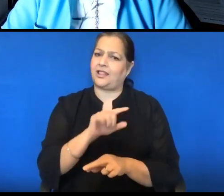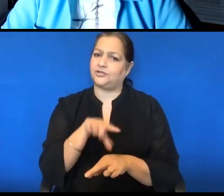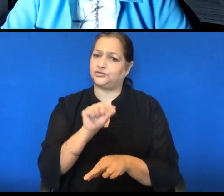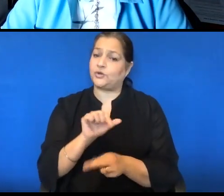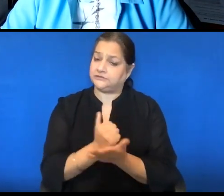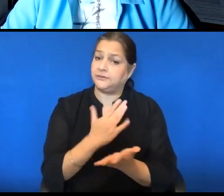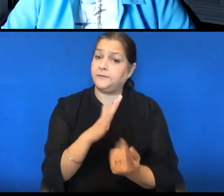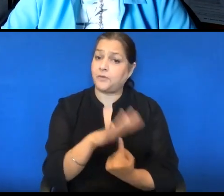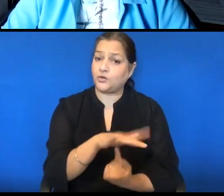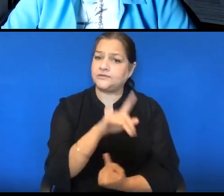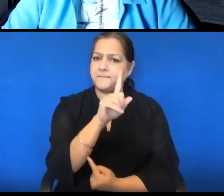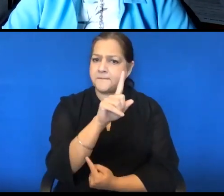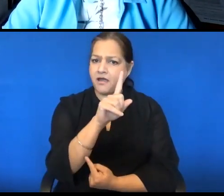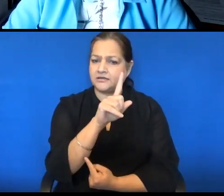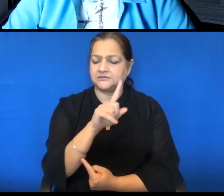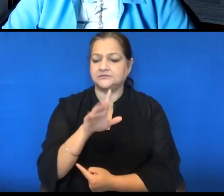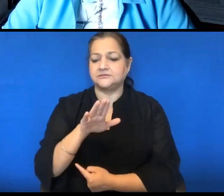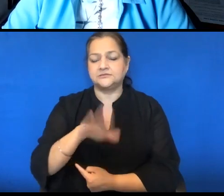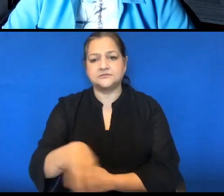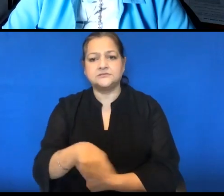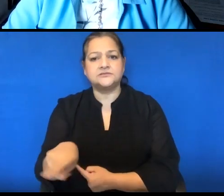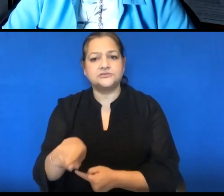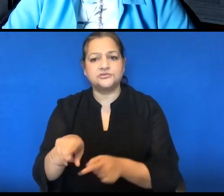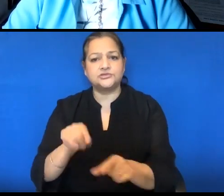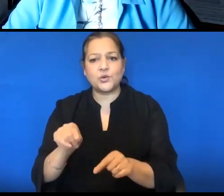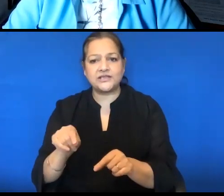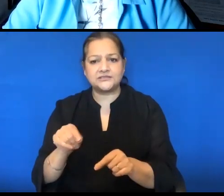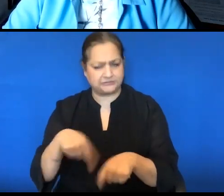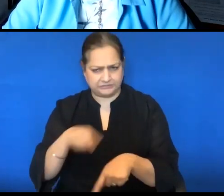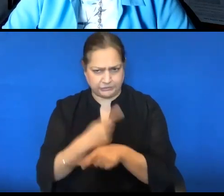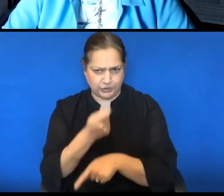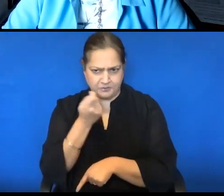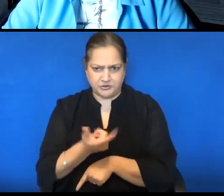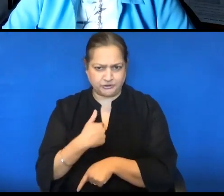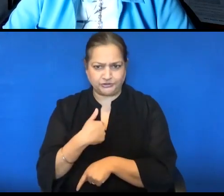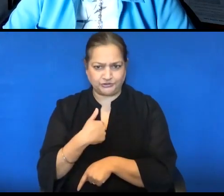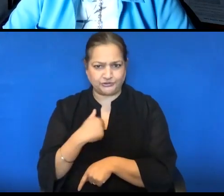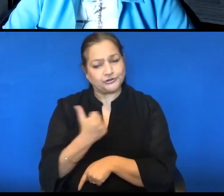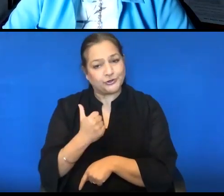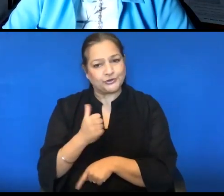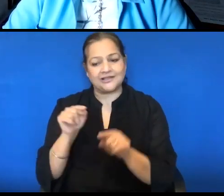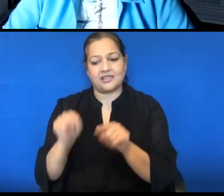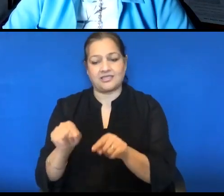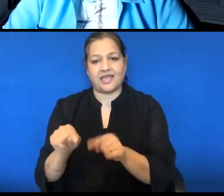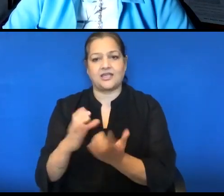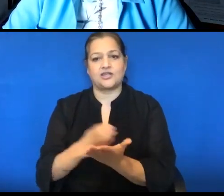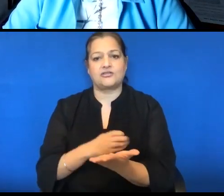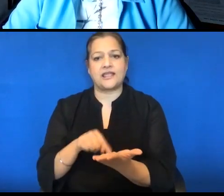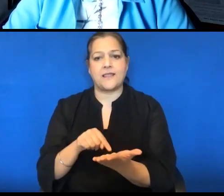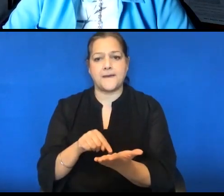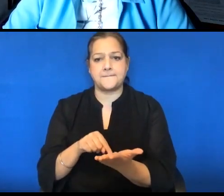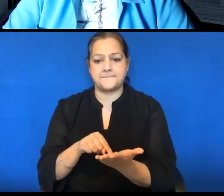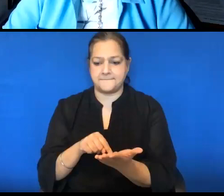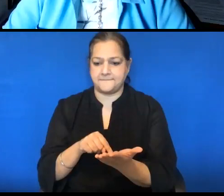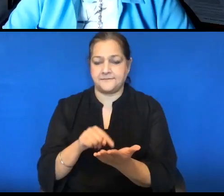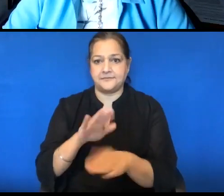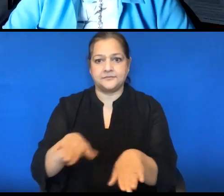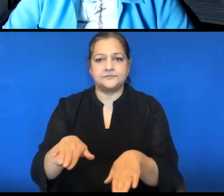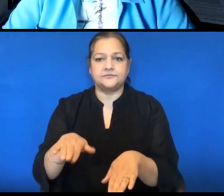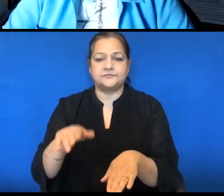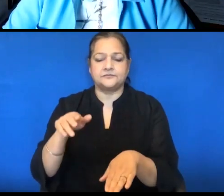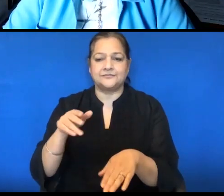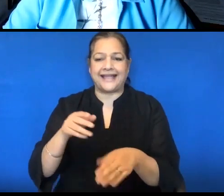rarely do we talk about choice for the children. And that kind of curriculum, one that allows them to develop and change their